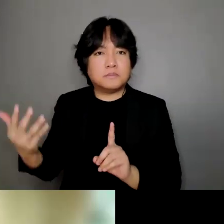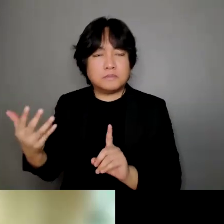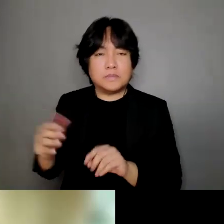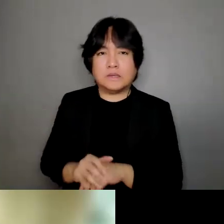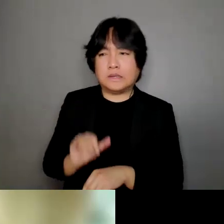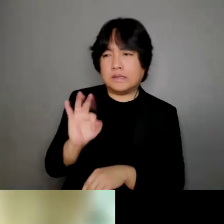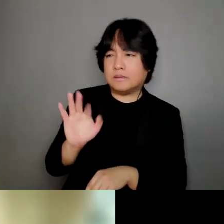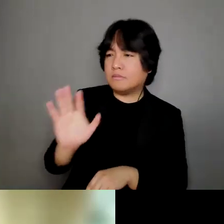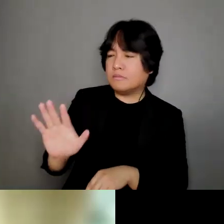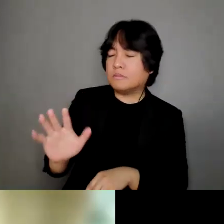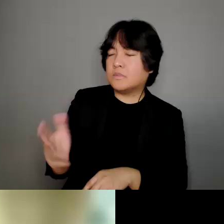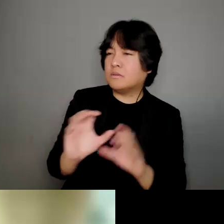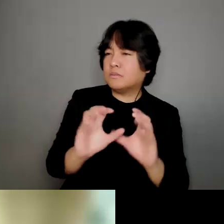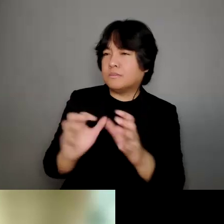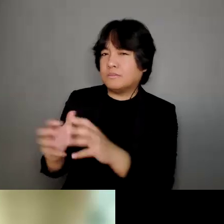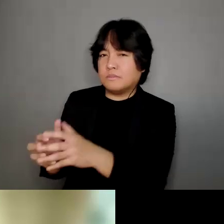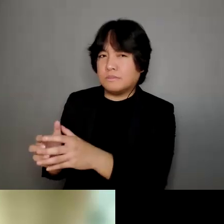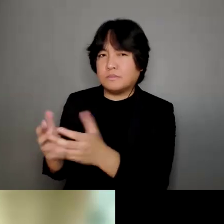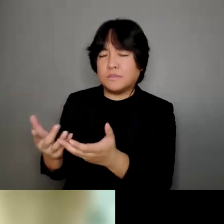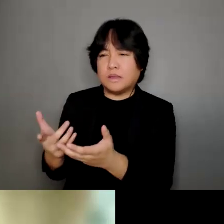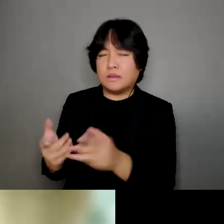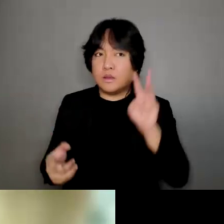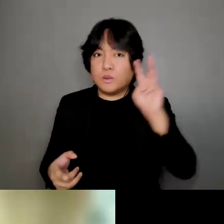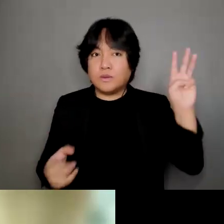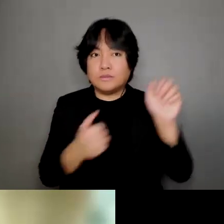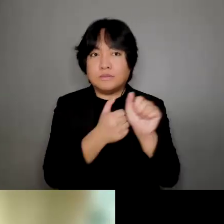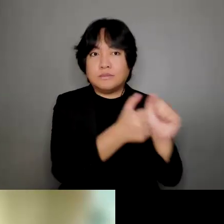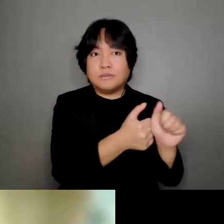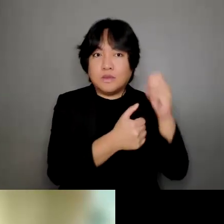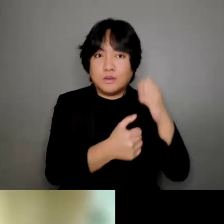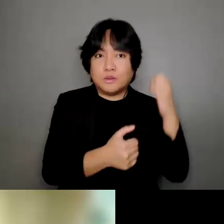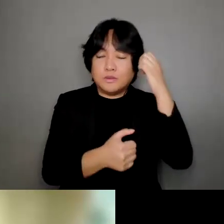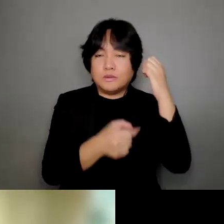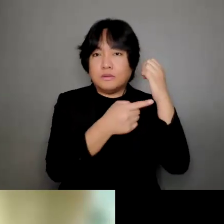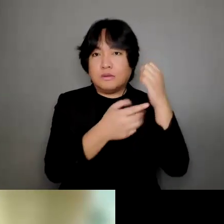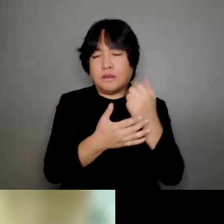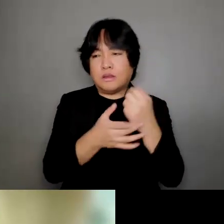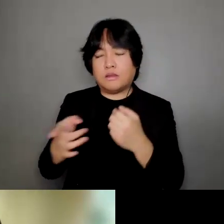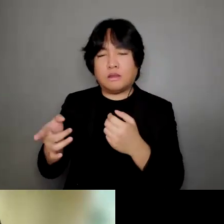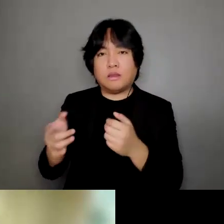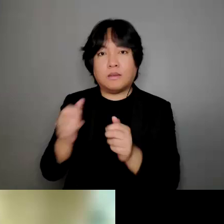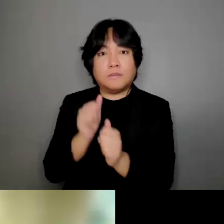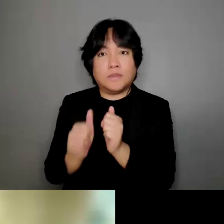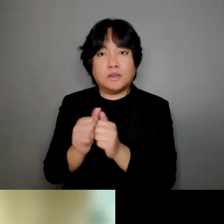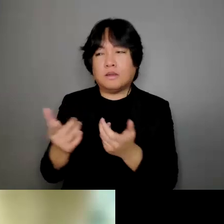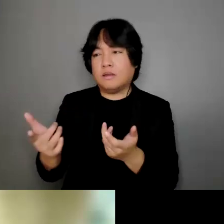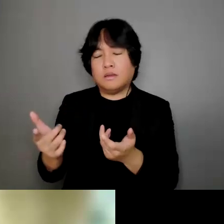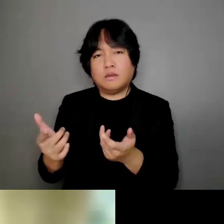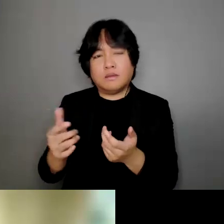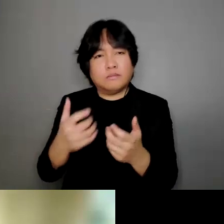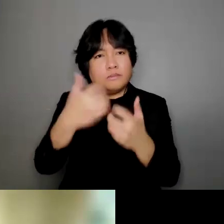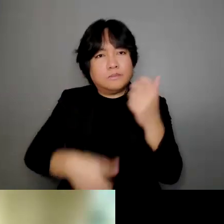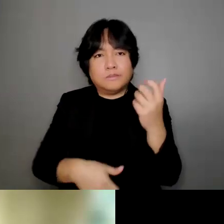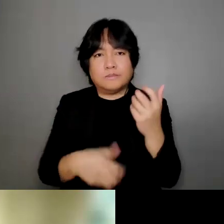to categorize them using these Western categories, hindi sila neatly nagfo-fall into place. So ito actually